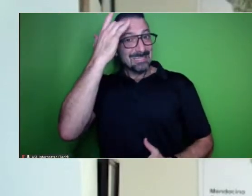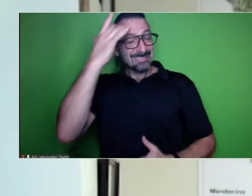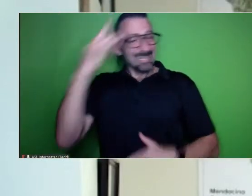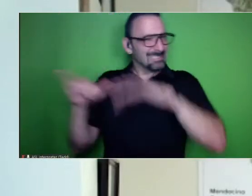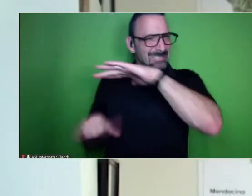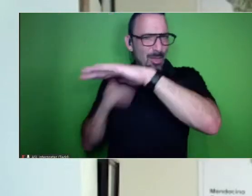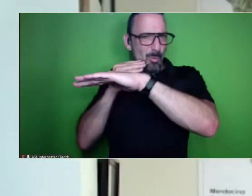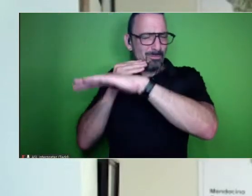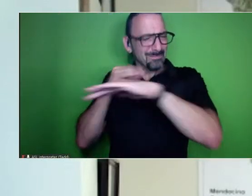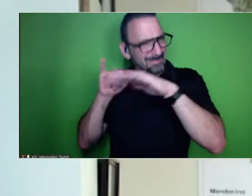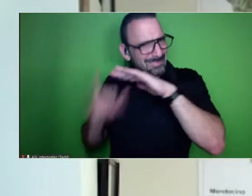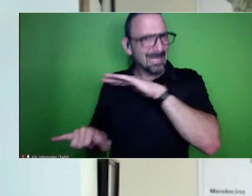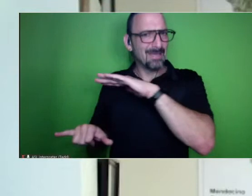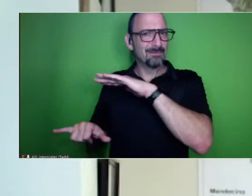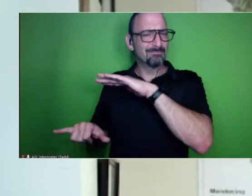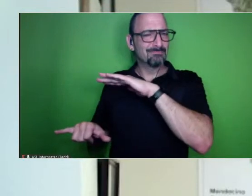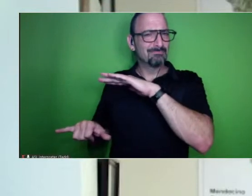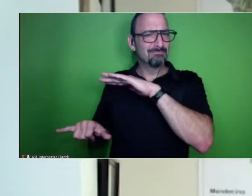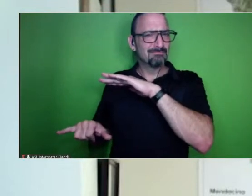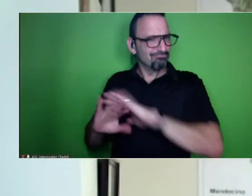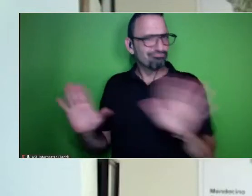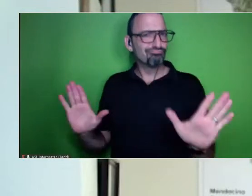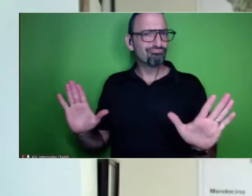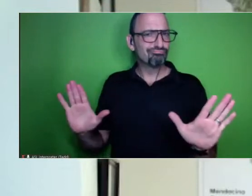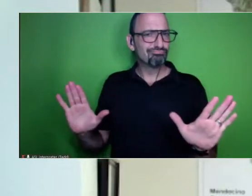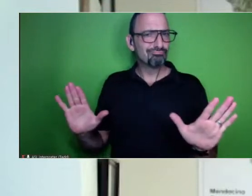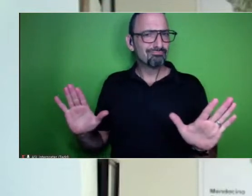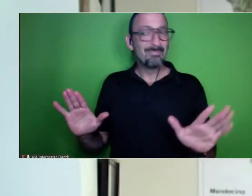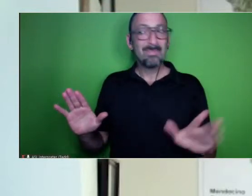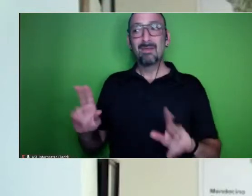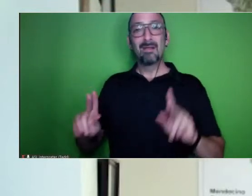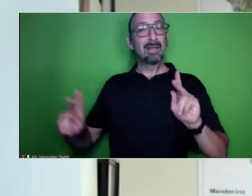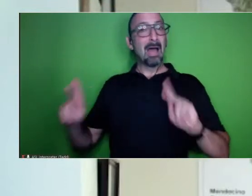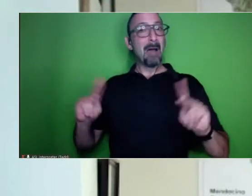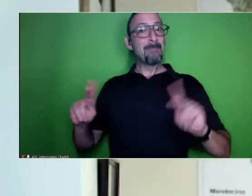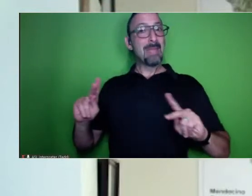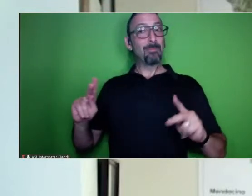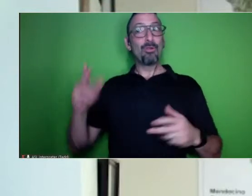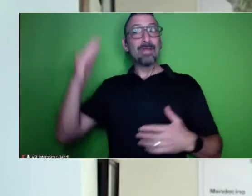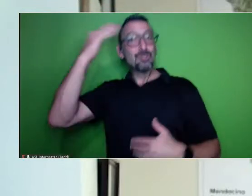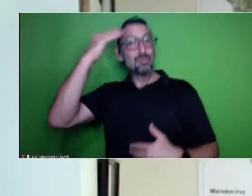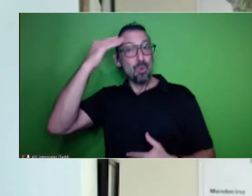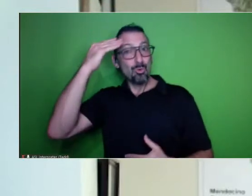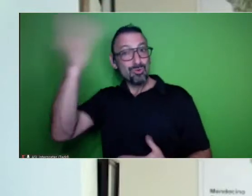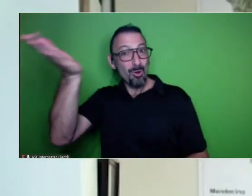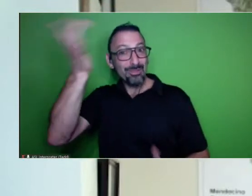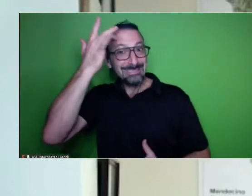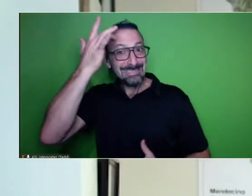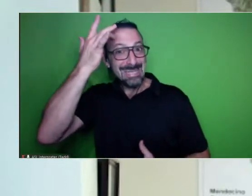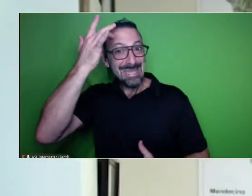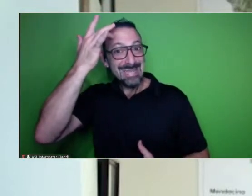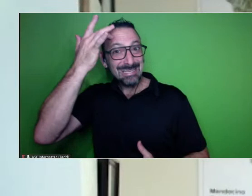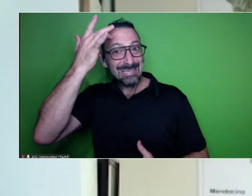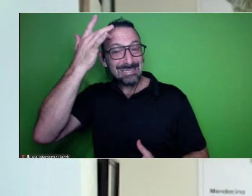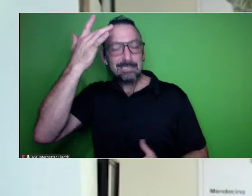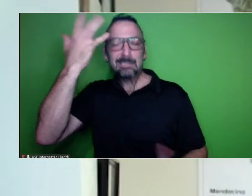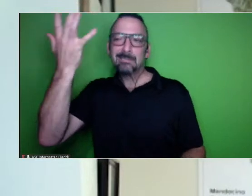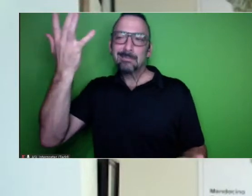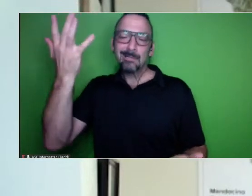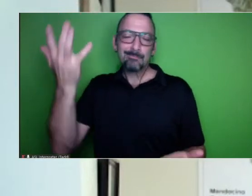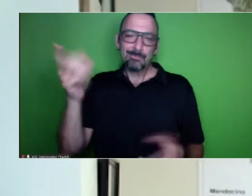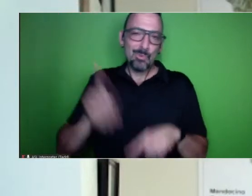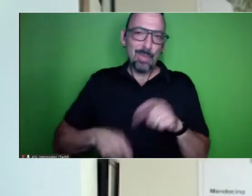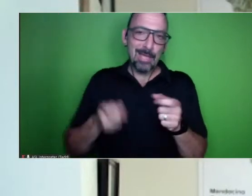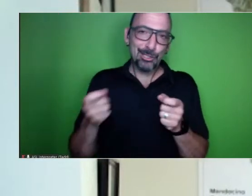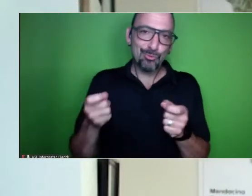or go to school. It's those people who don't know that they're sick, who we can't control. They're